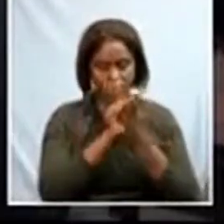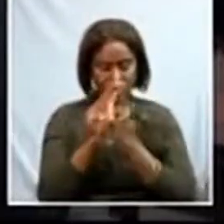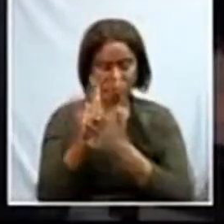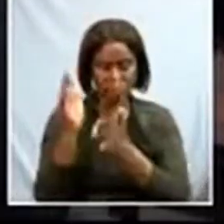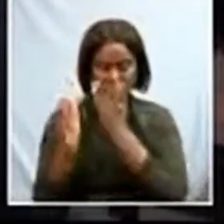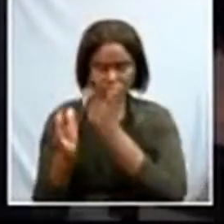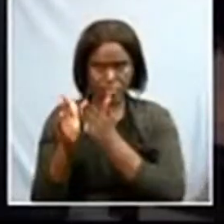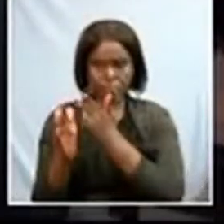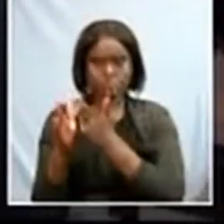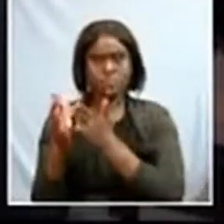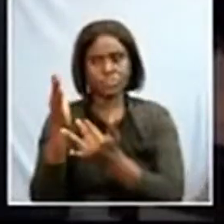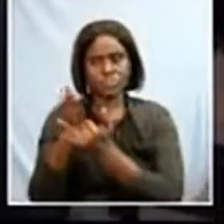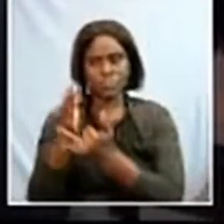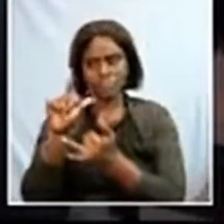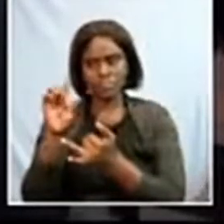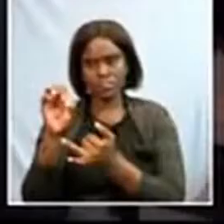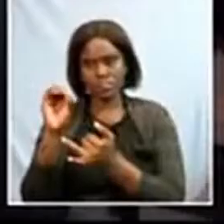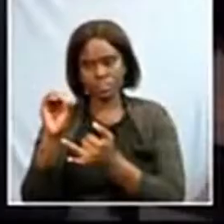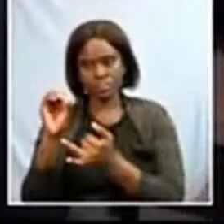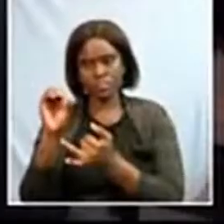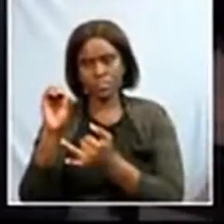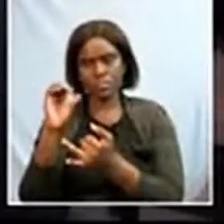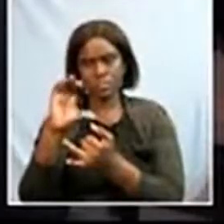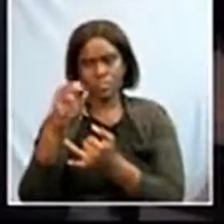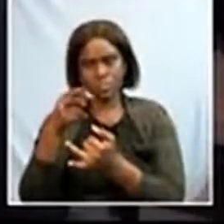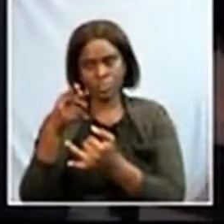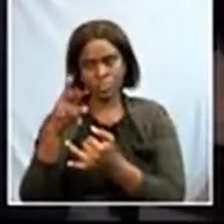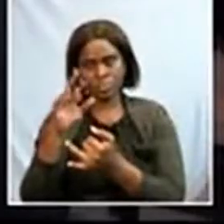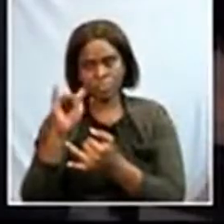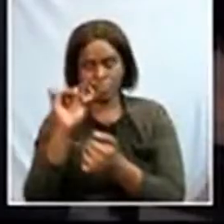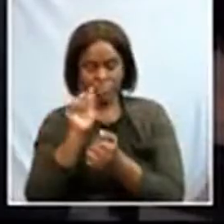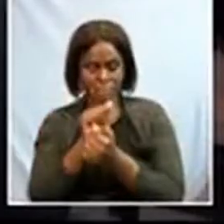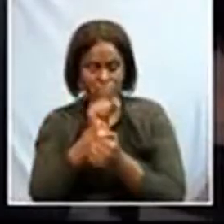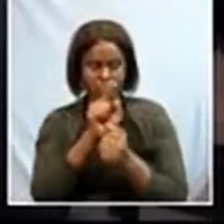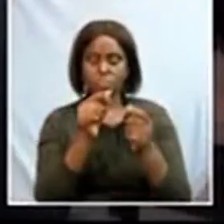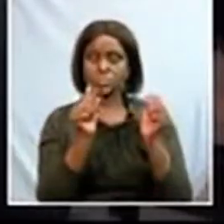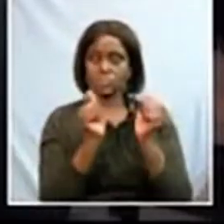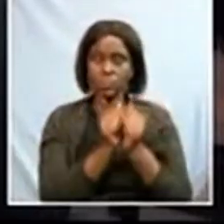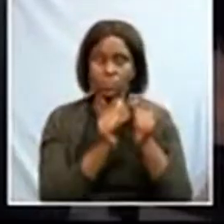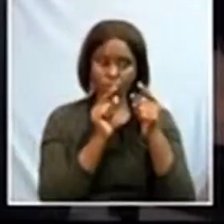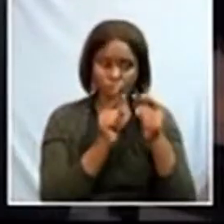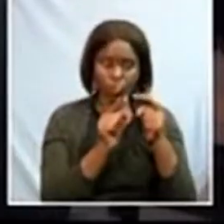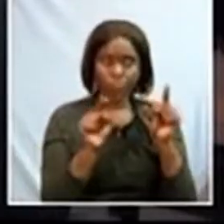between Leo Chris, General Dealers, pertaining to this very